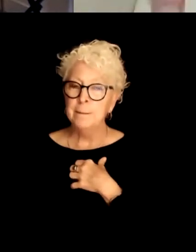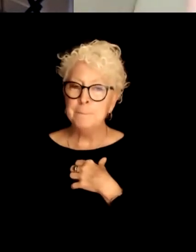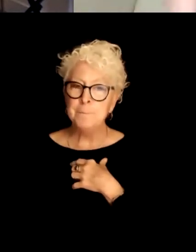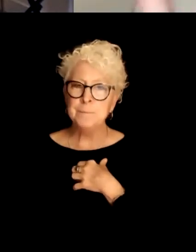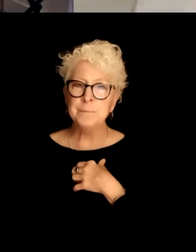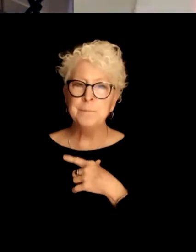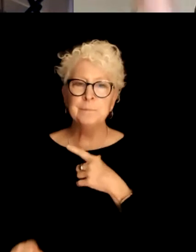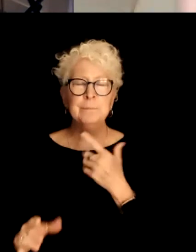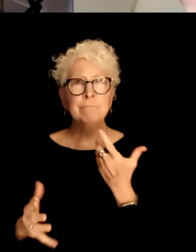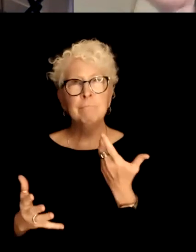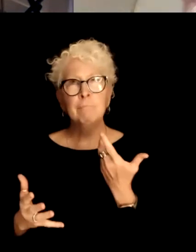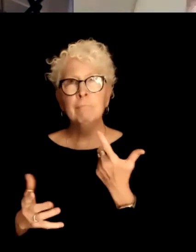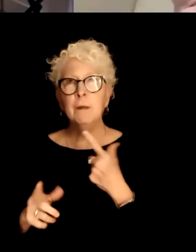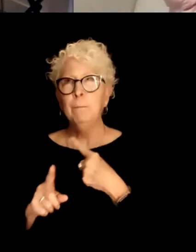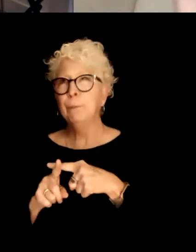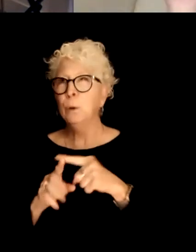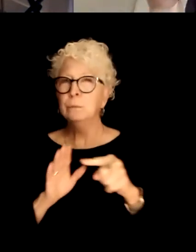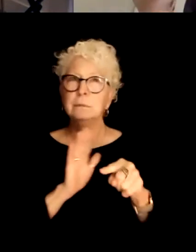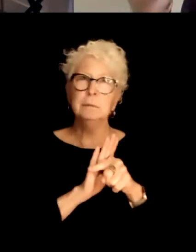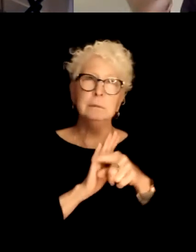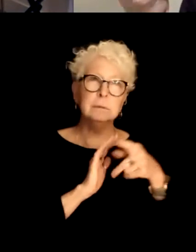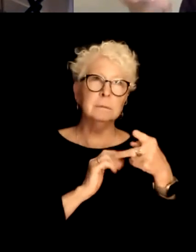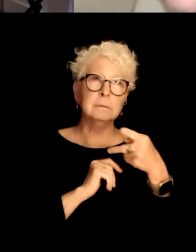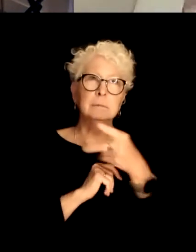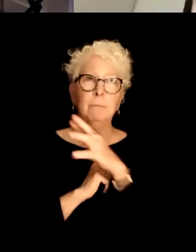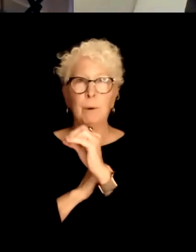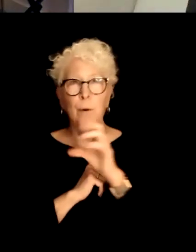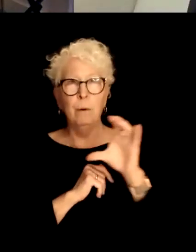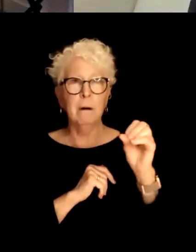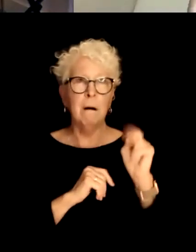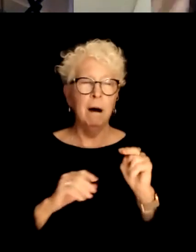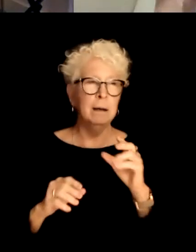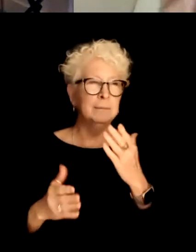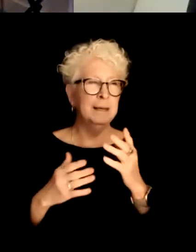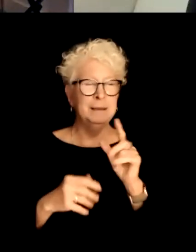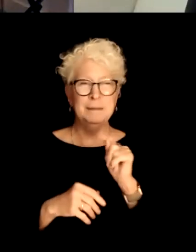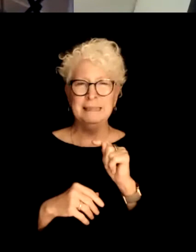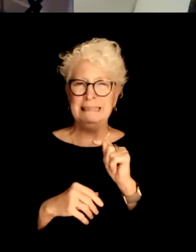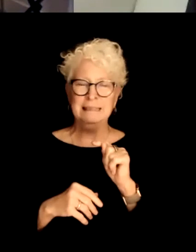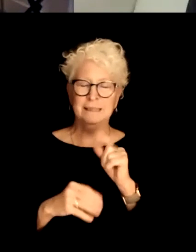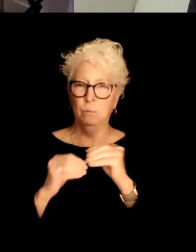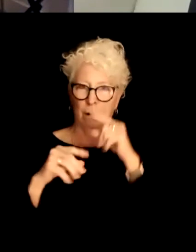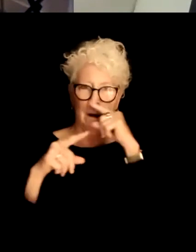maybe making it seem too simpler than it is. But